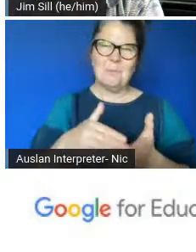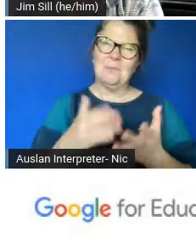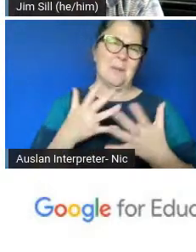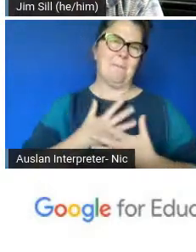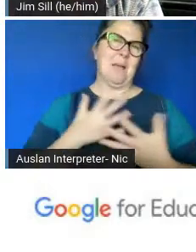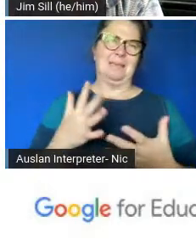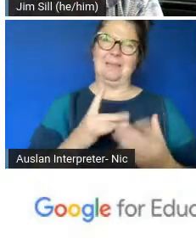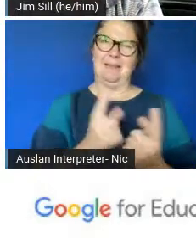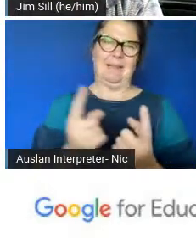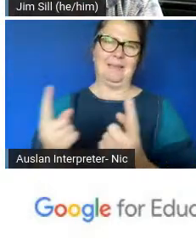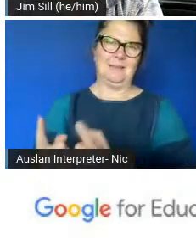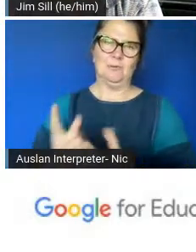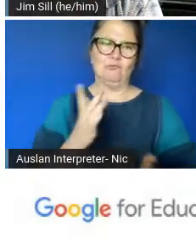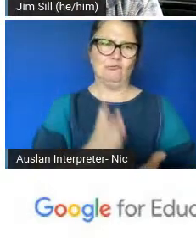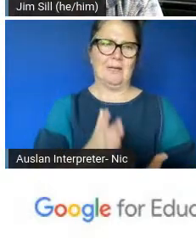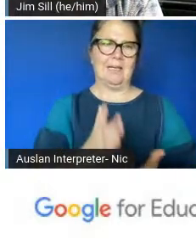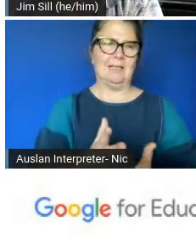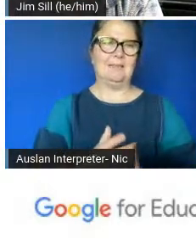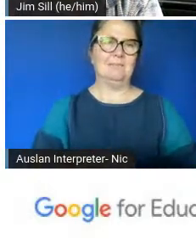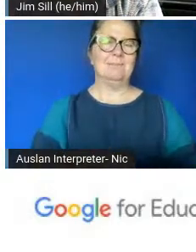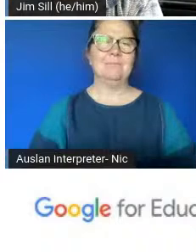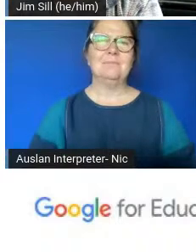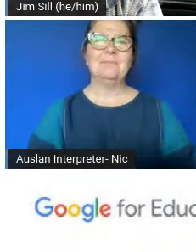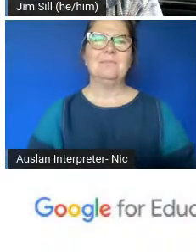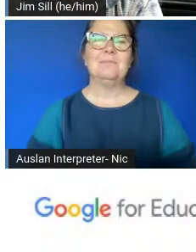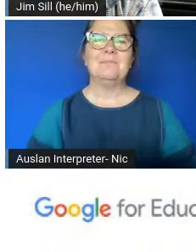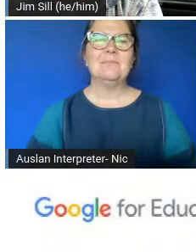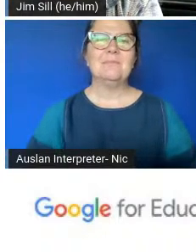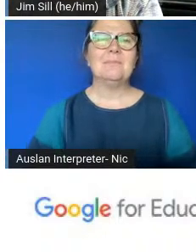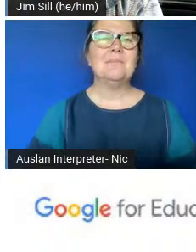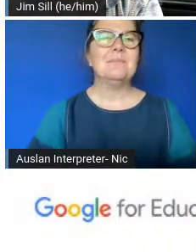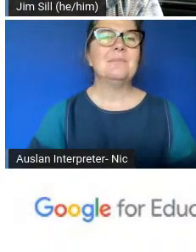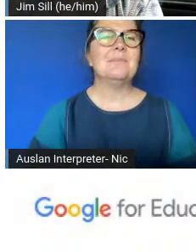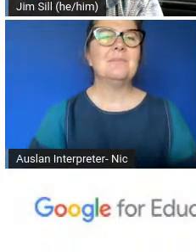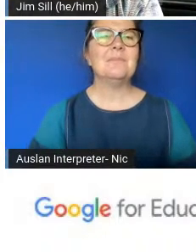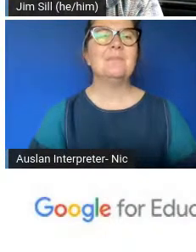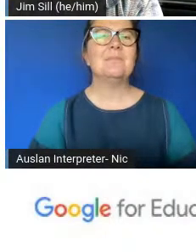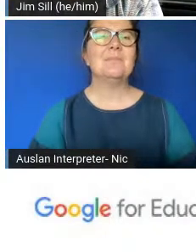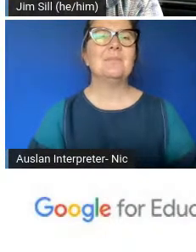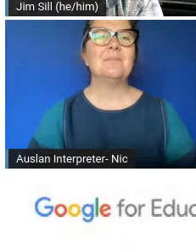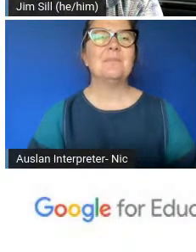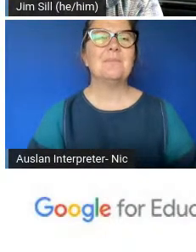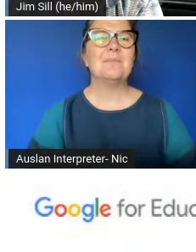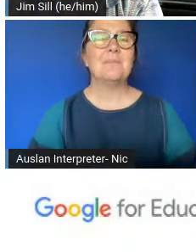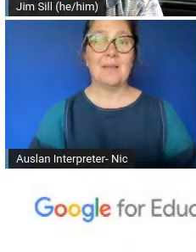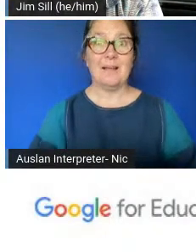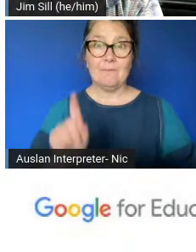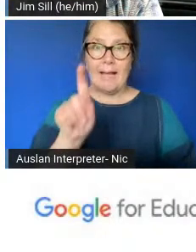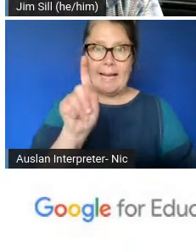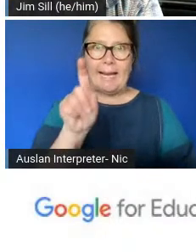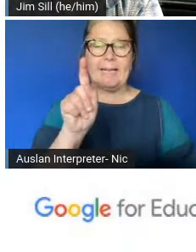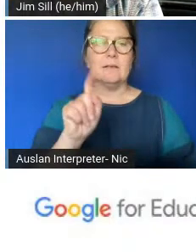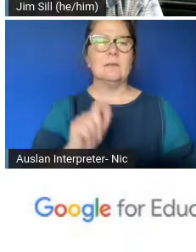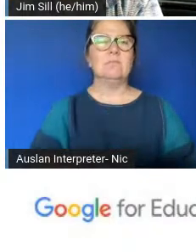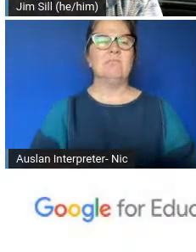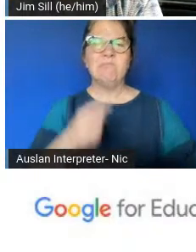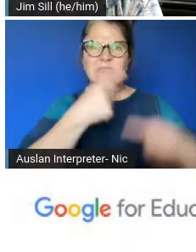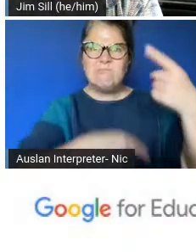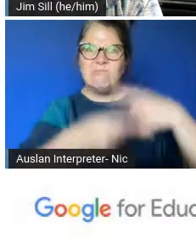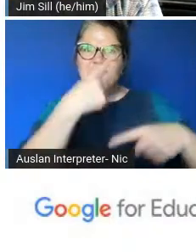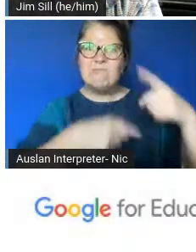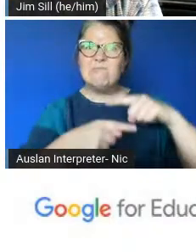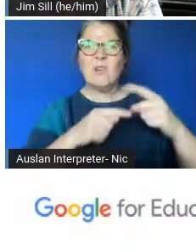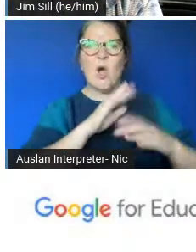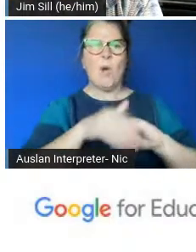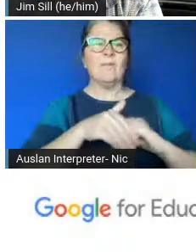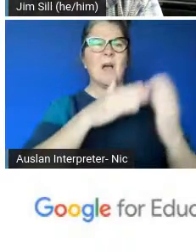of the points, right? If I click on this, it's going to give me an HD, tells me all about this painting.